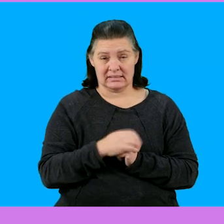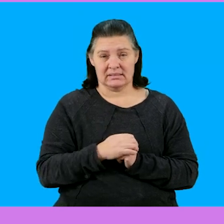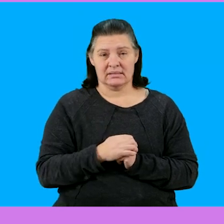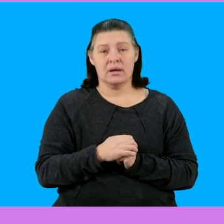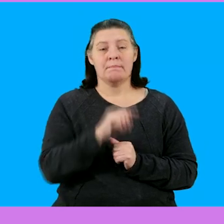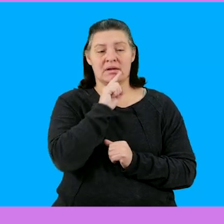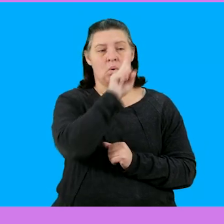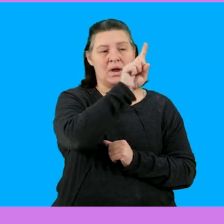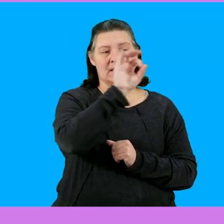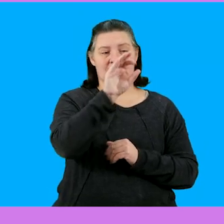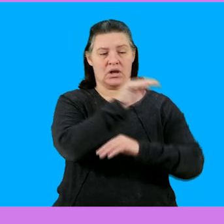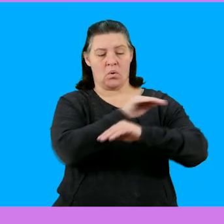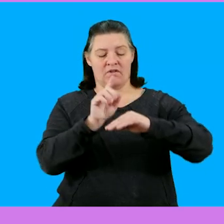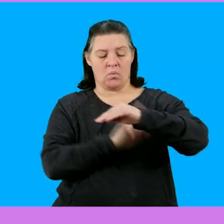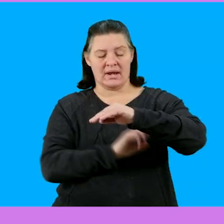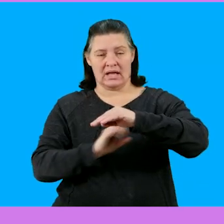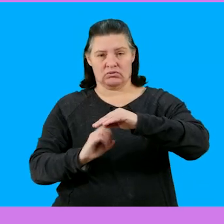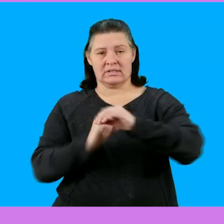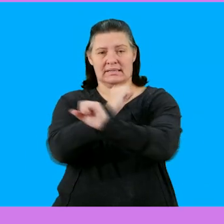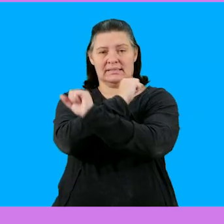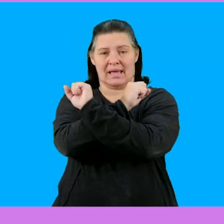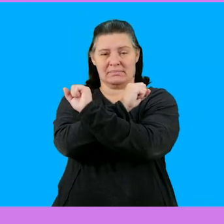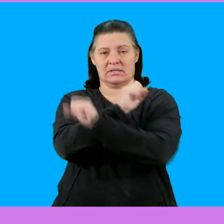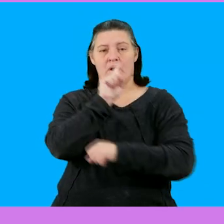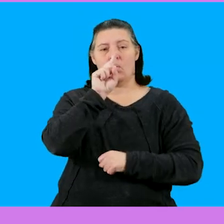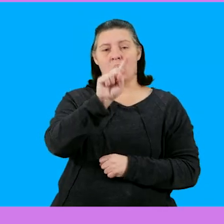it's 13 over 100 multiplied by our